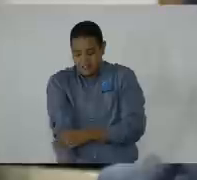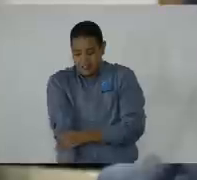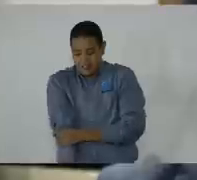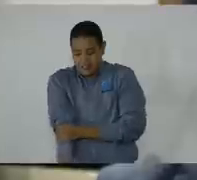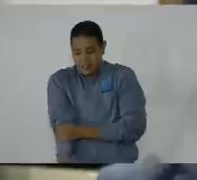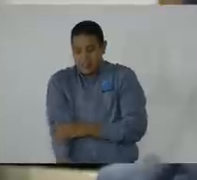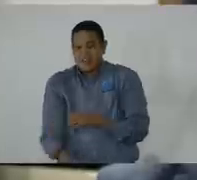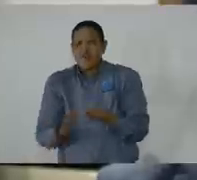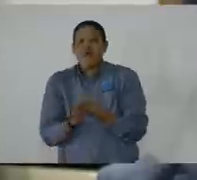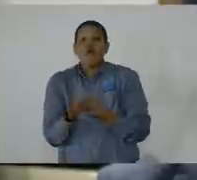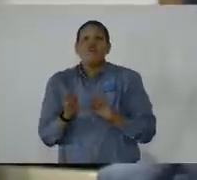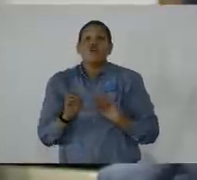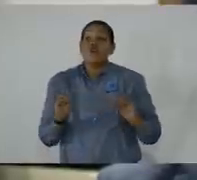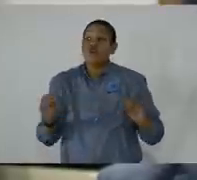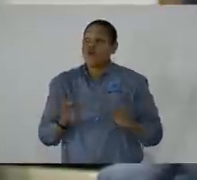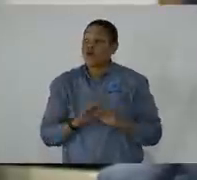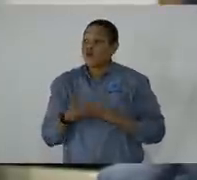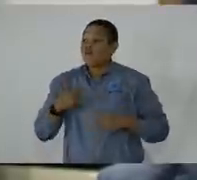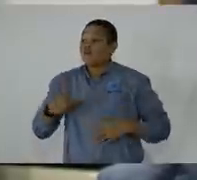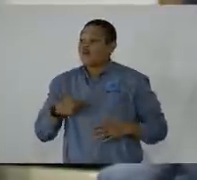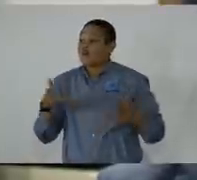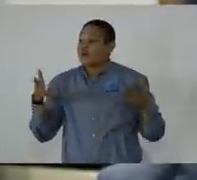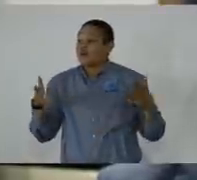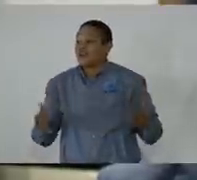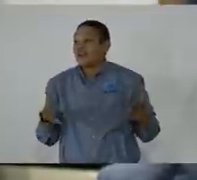COVID or no COVID, we are all here.